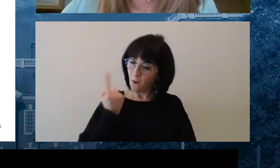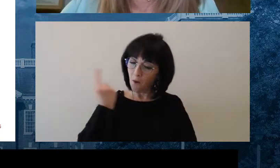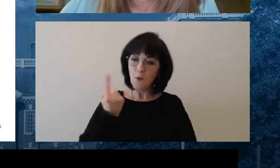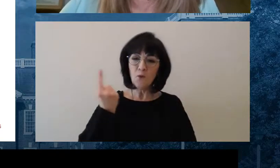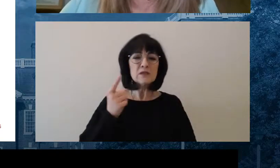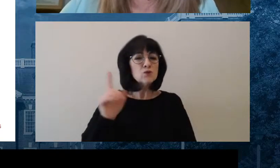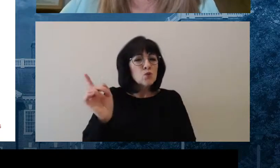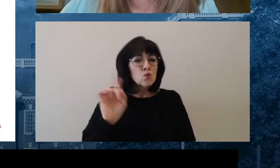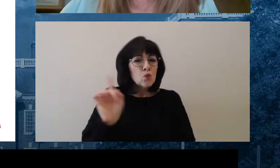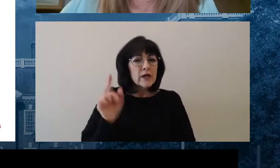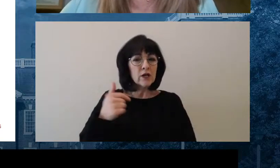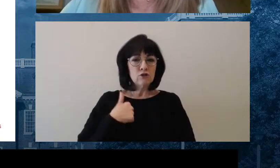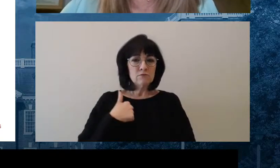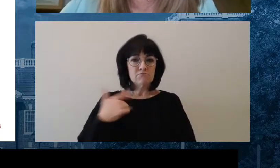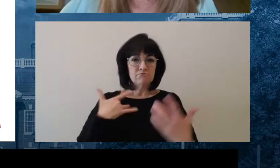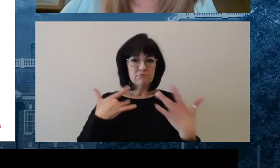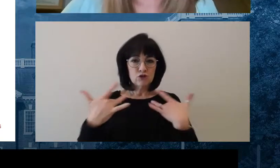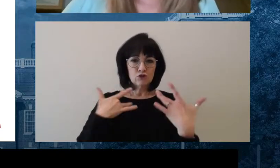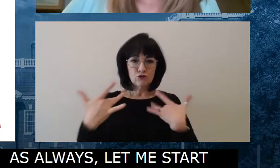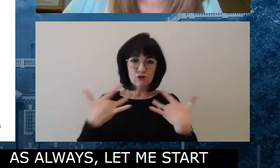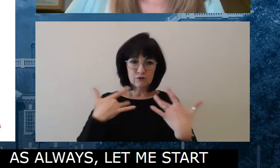slide. And